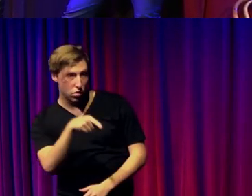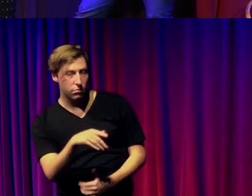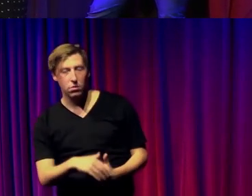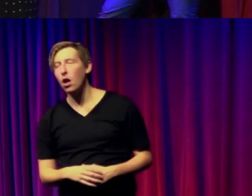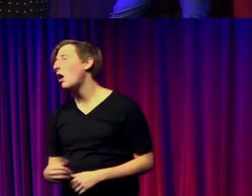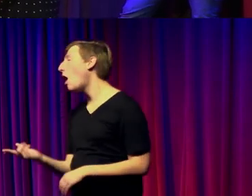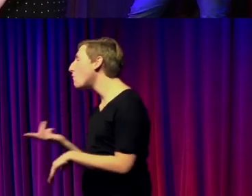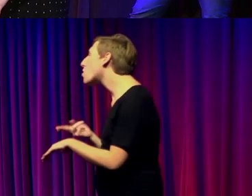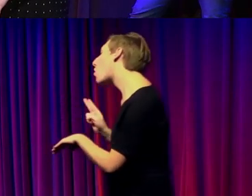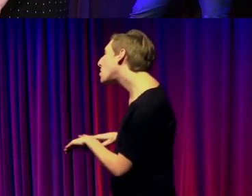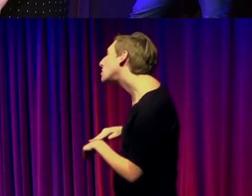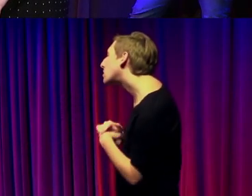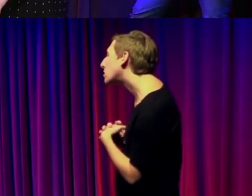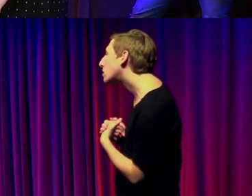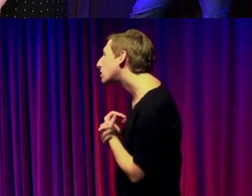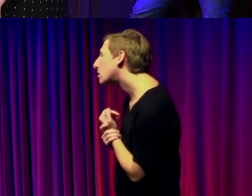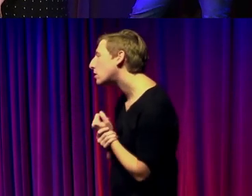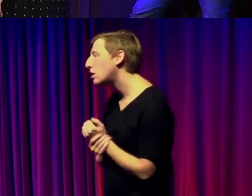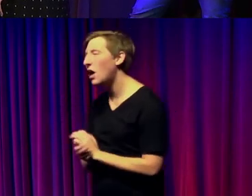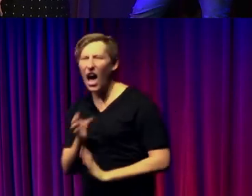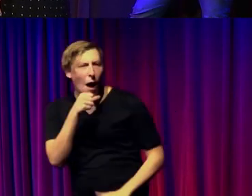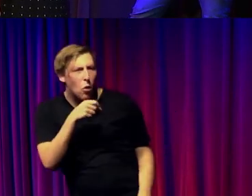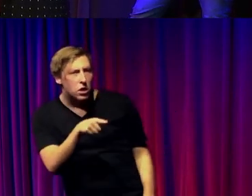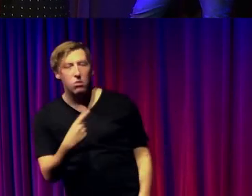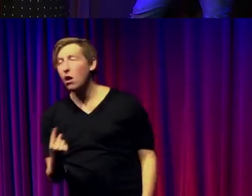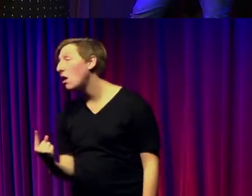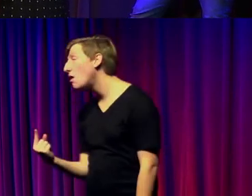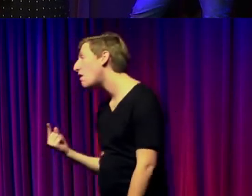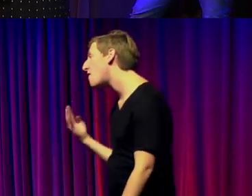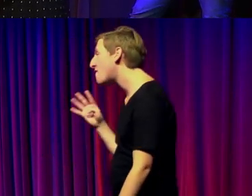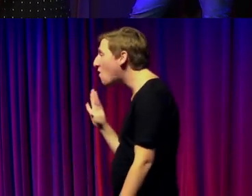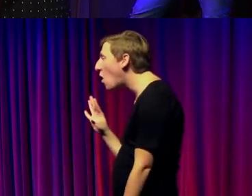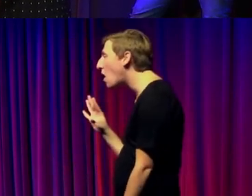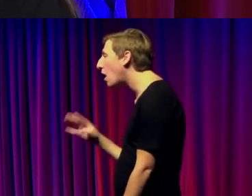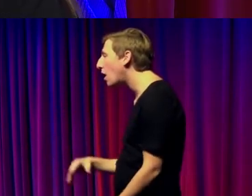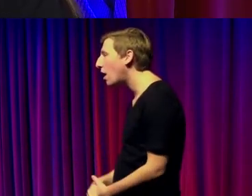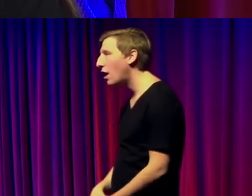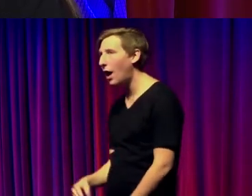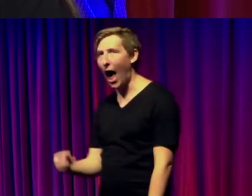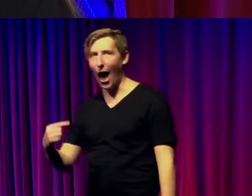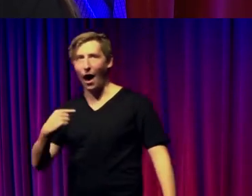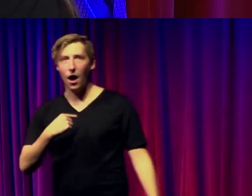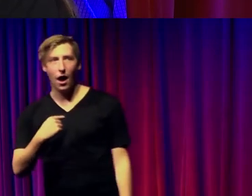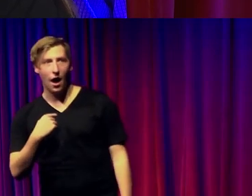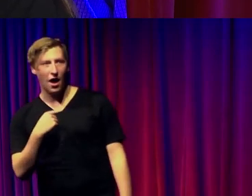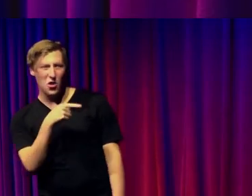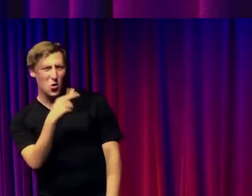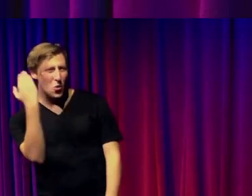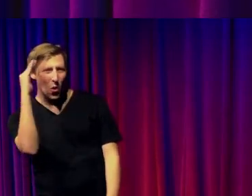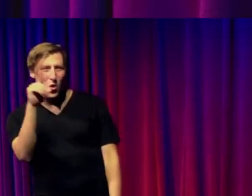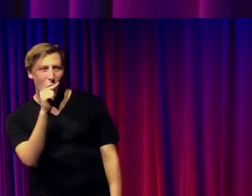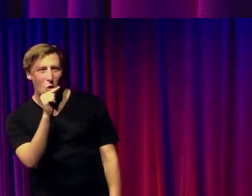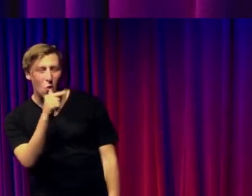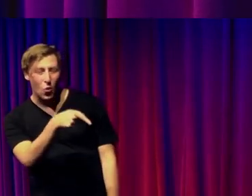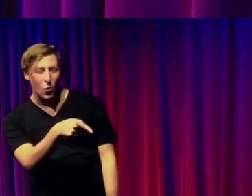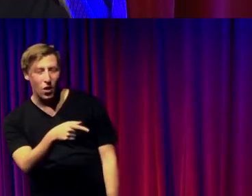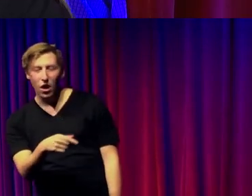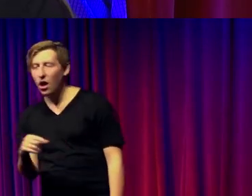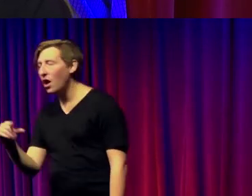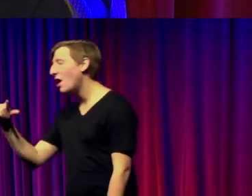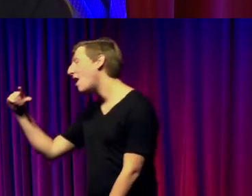again? Four. I don't think you know who Gandhi is. I do. Okay, who's Gandhi? He